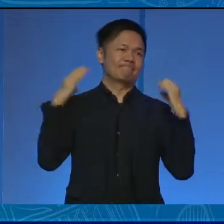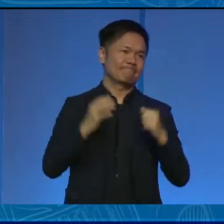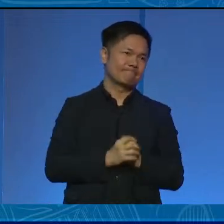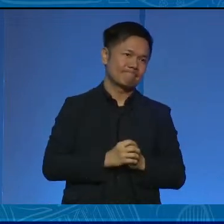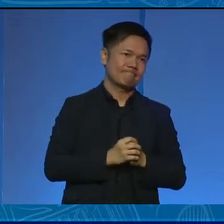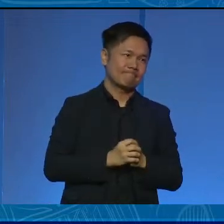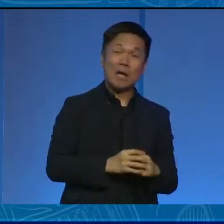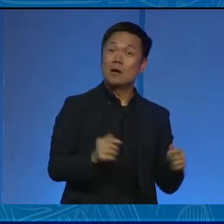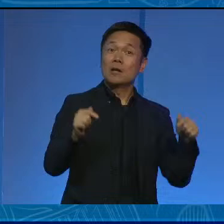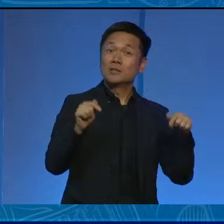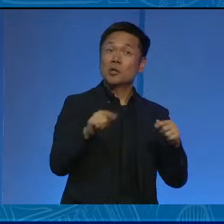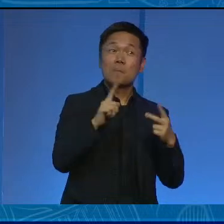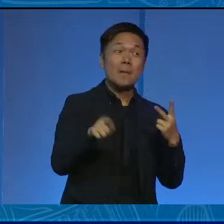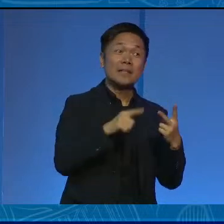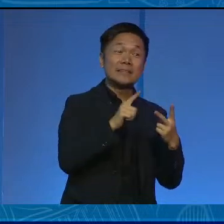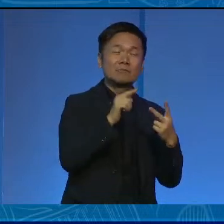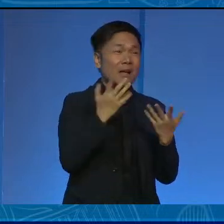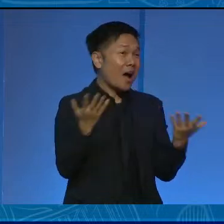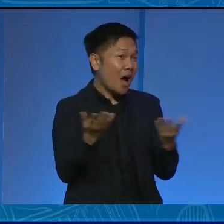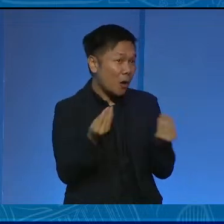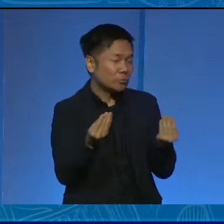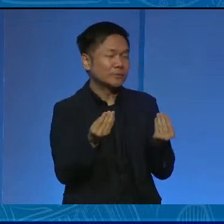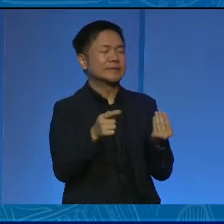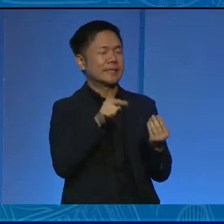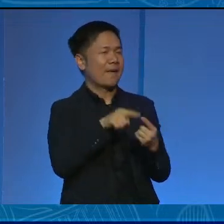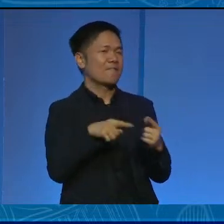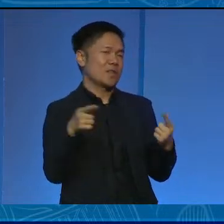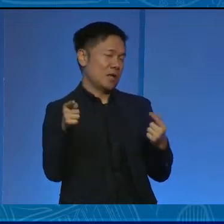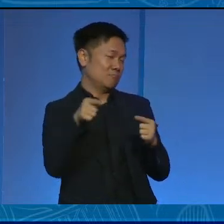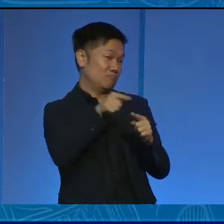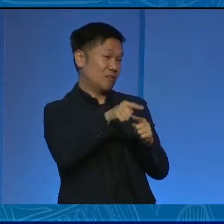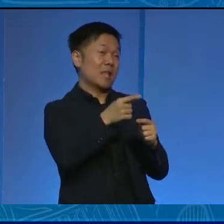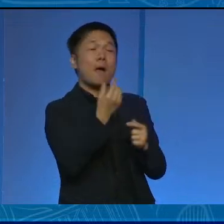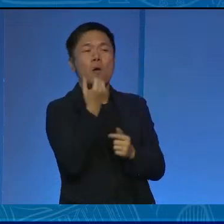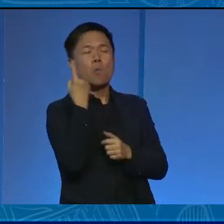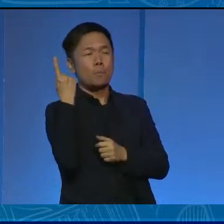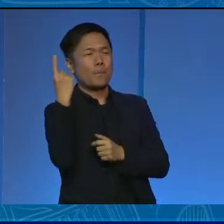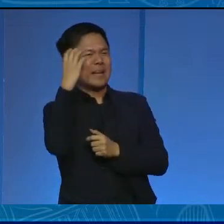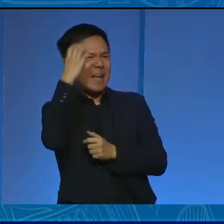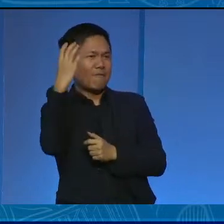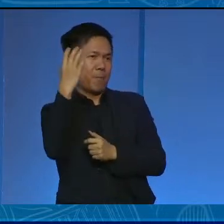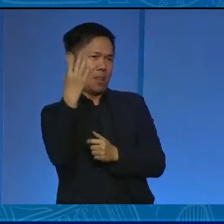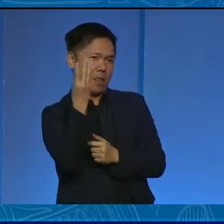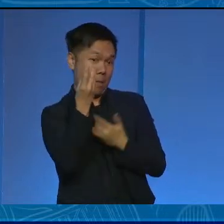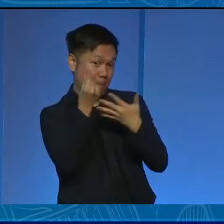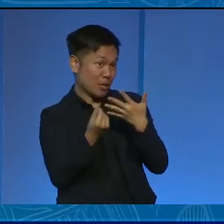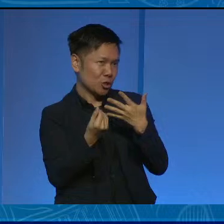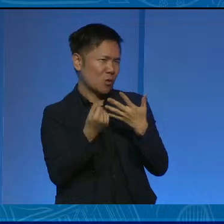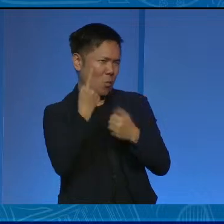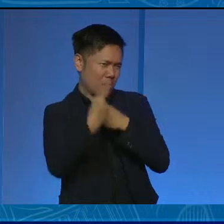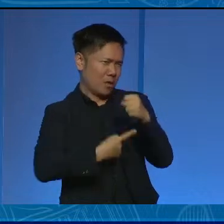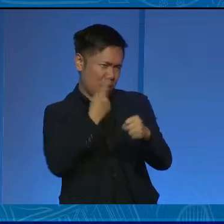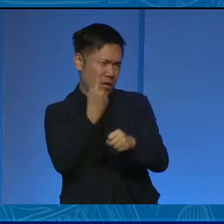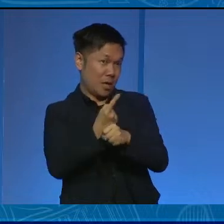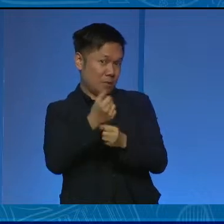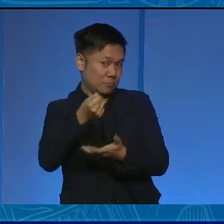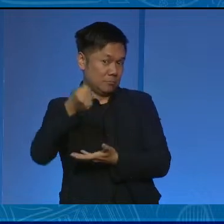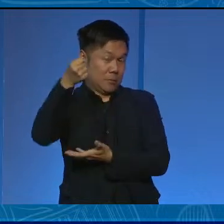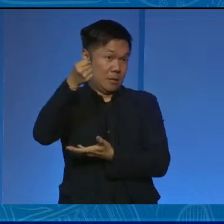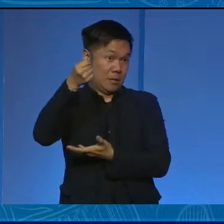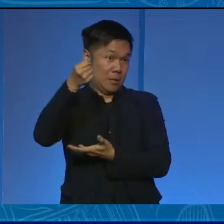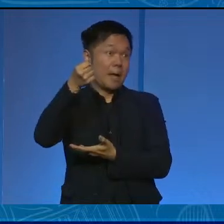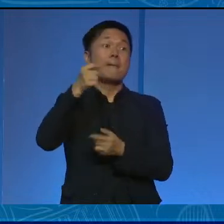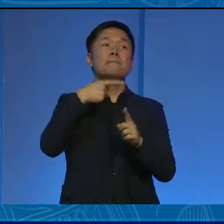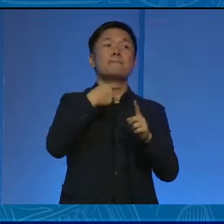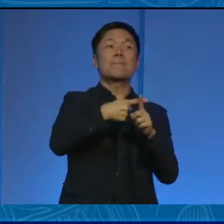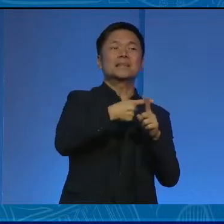means instituting predictable and annual allocations from national budgets where possible. For donor countries,